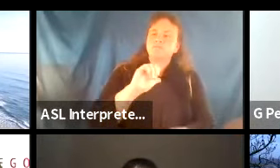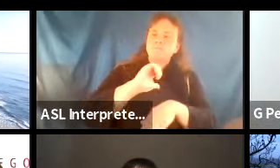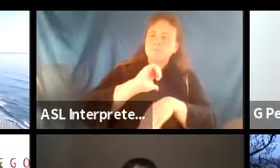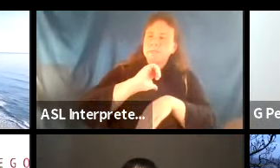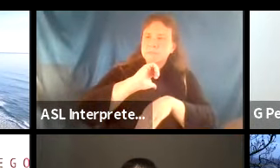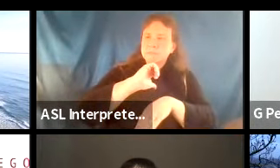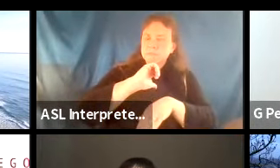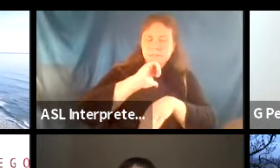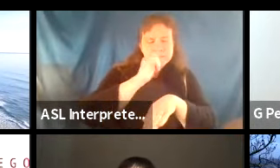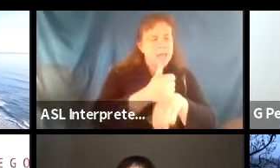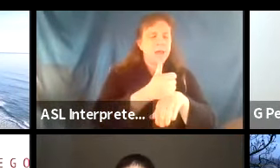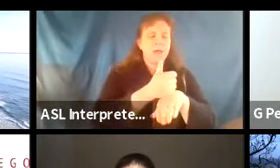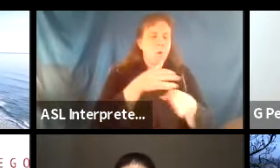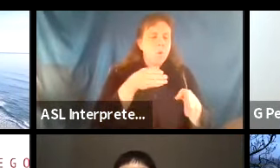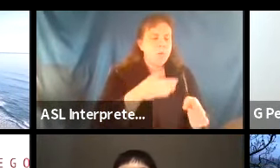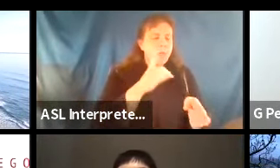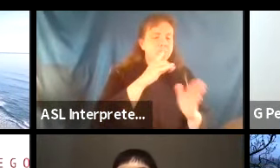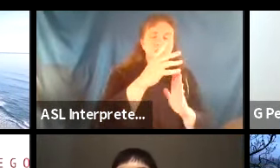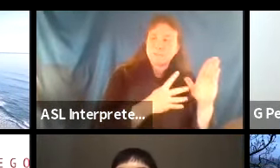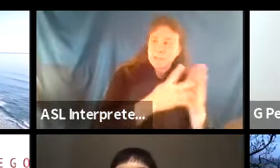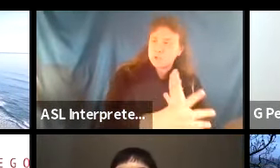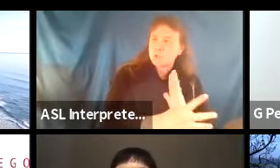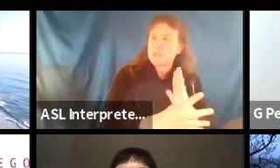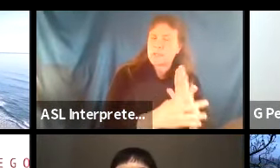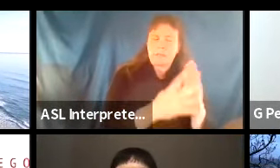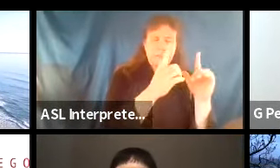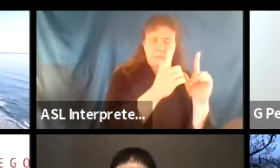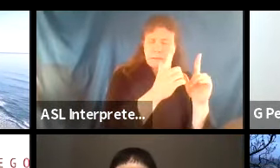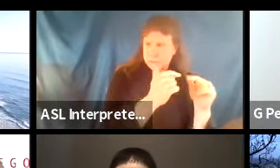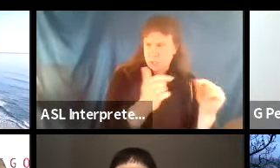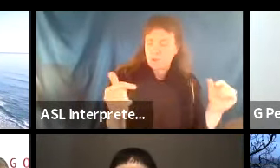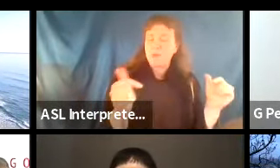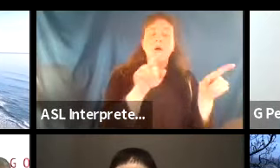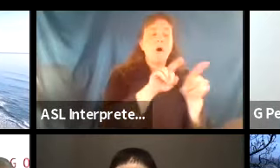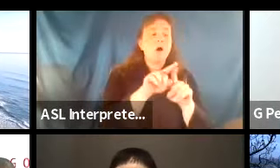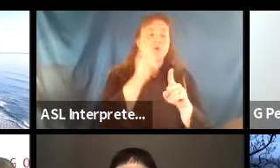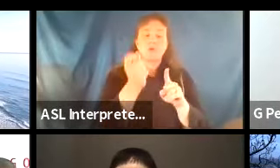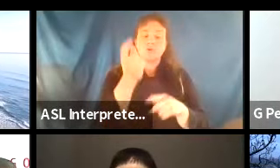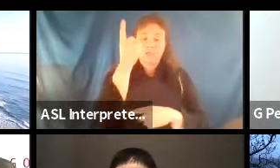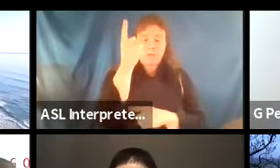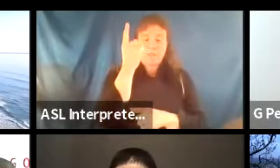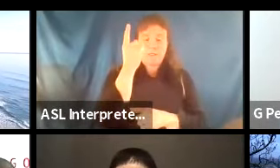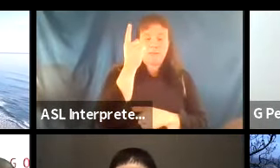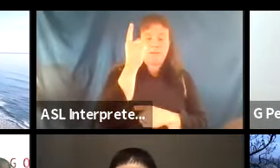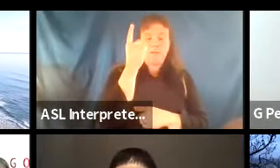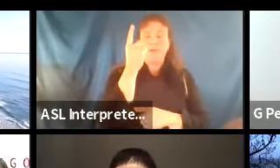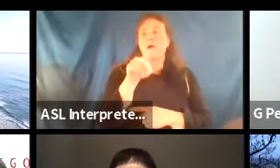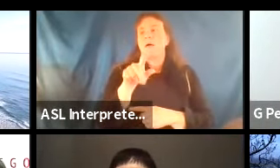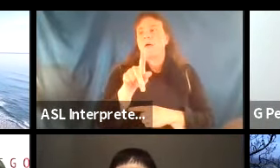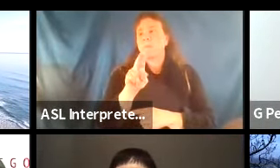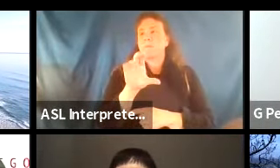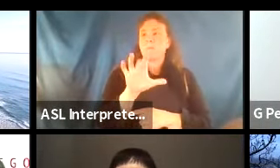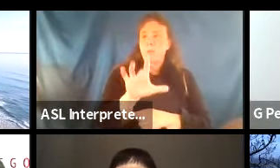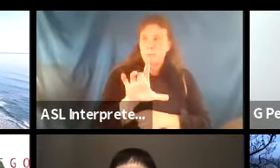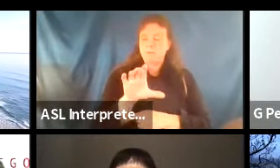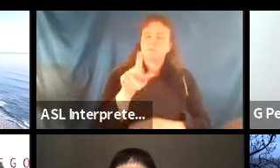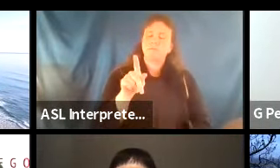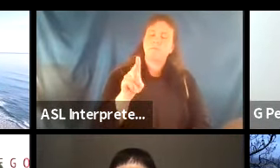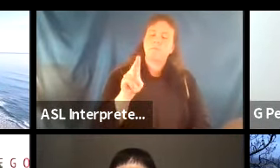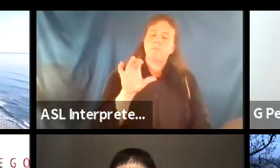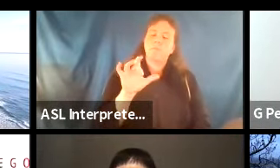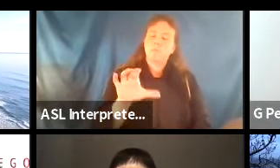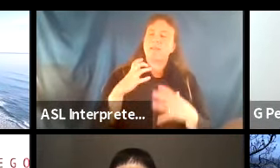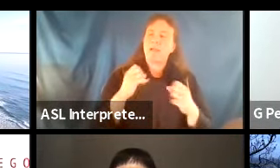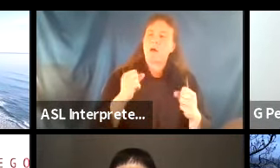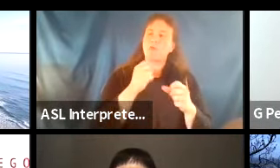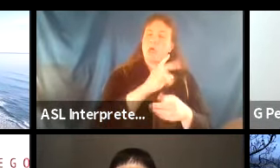whatnot. And understanding the incredible way that public healthcare systems and other big providers